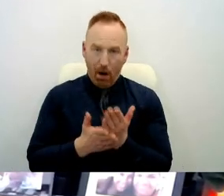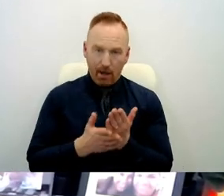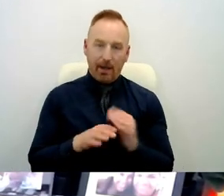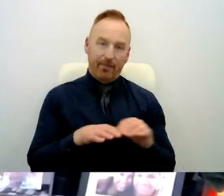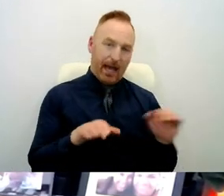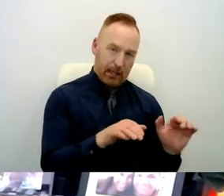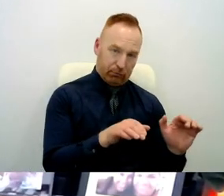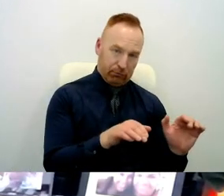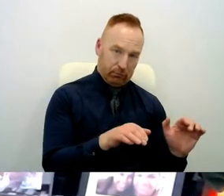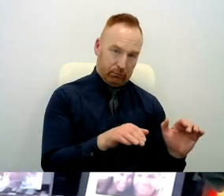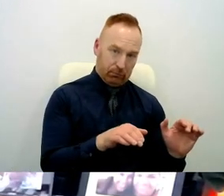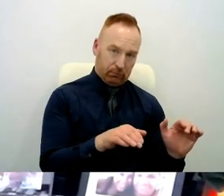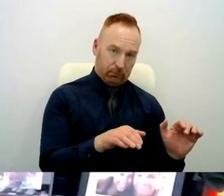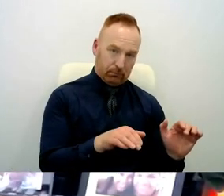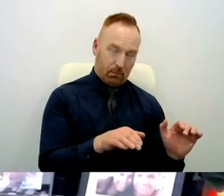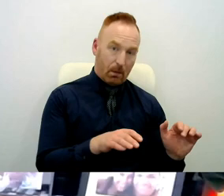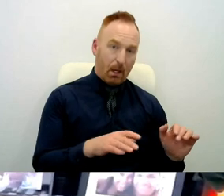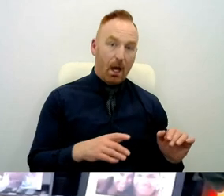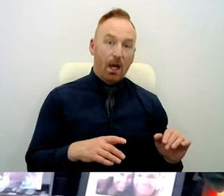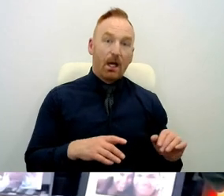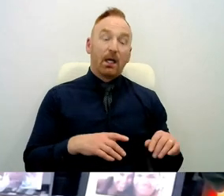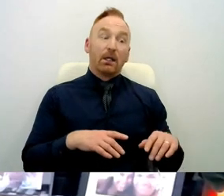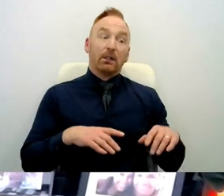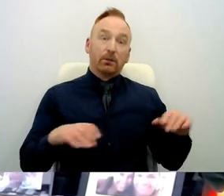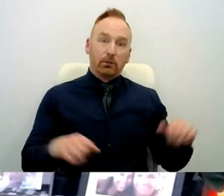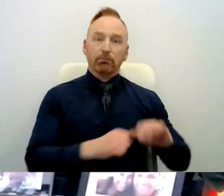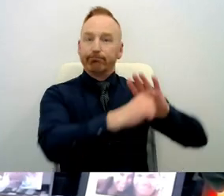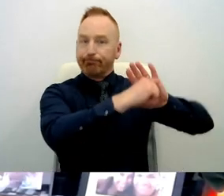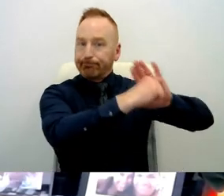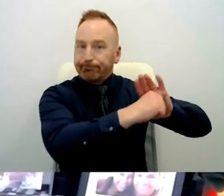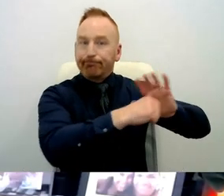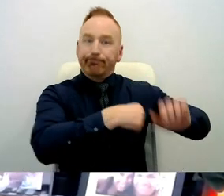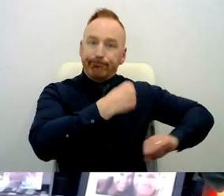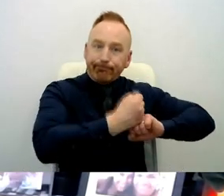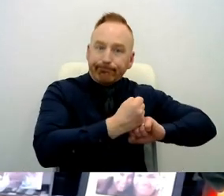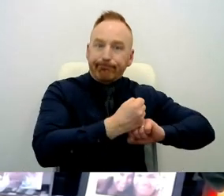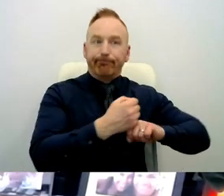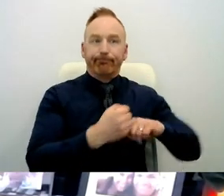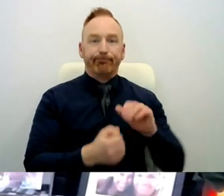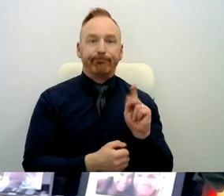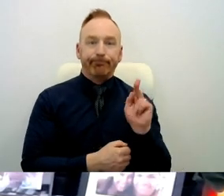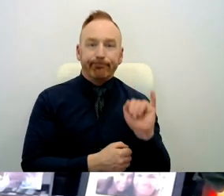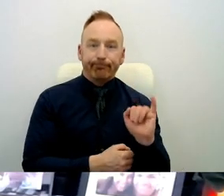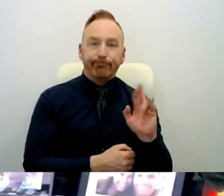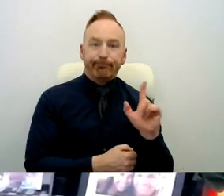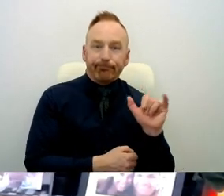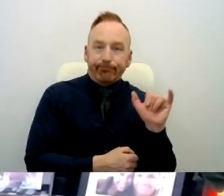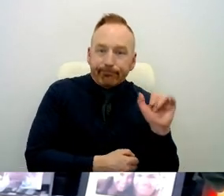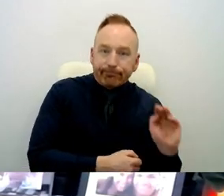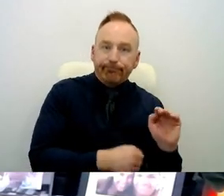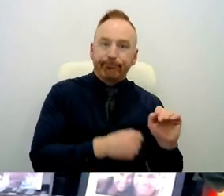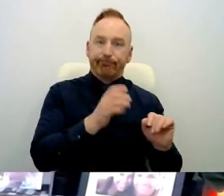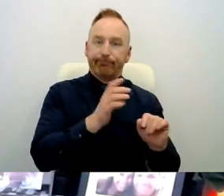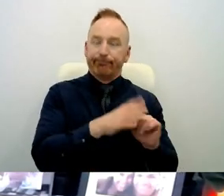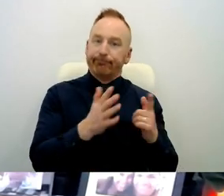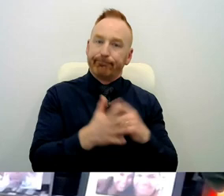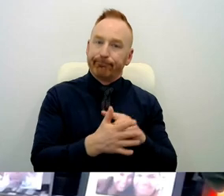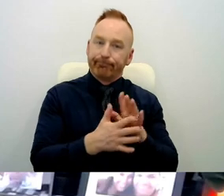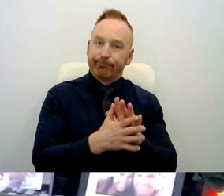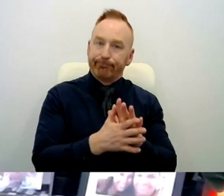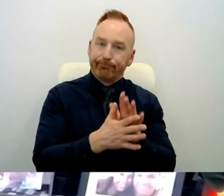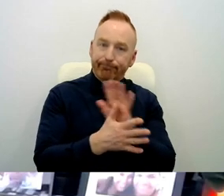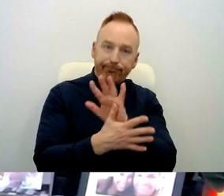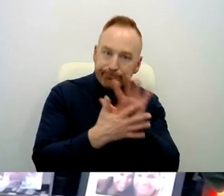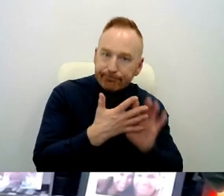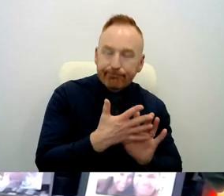is part of the action. Actually doing things to advocate and support anti-racist initiatives is